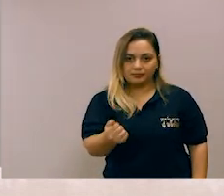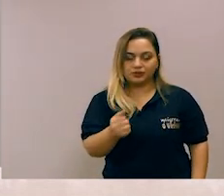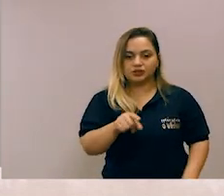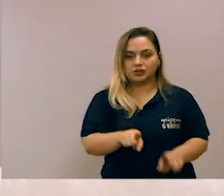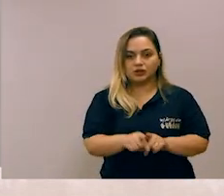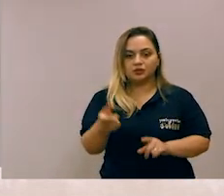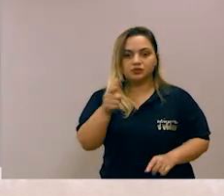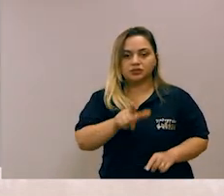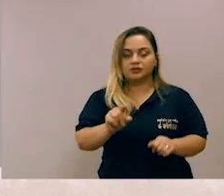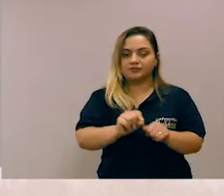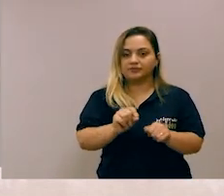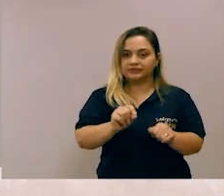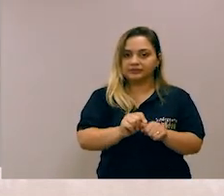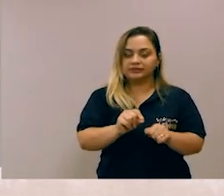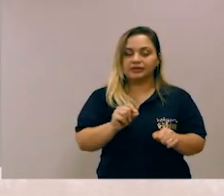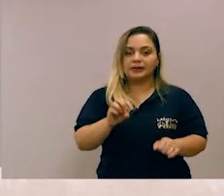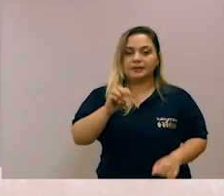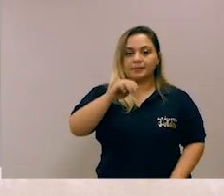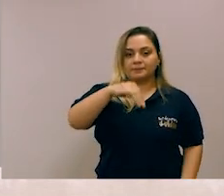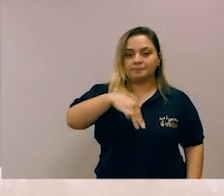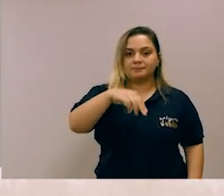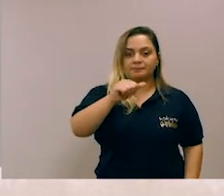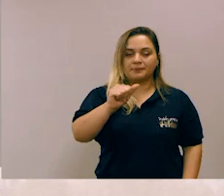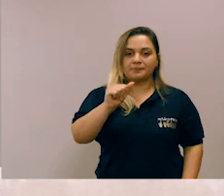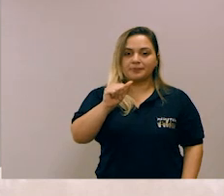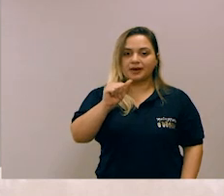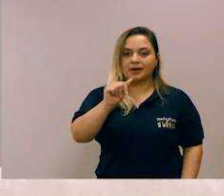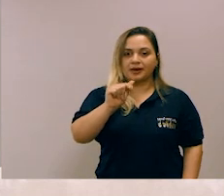Machines only in as